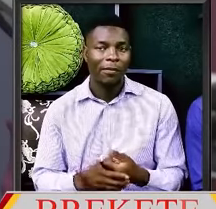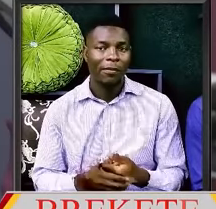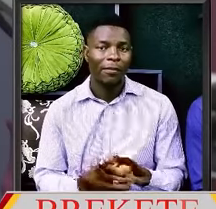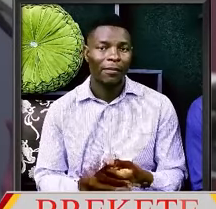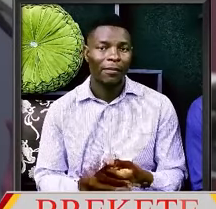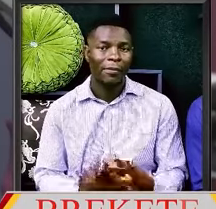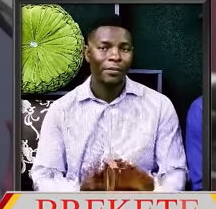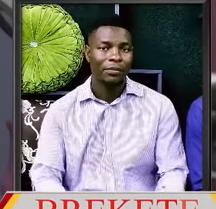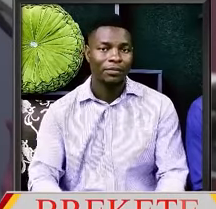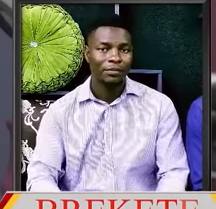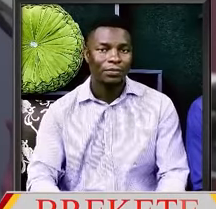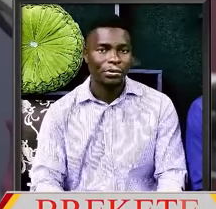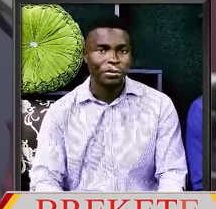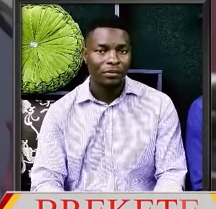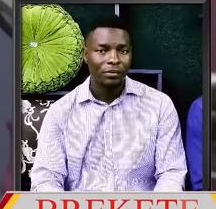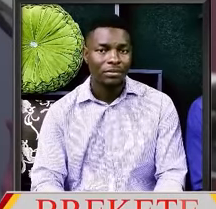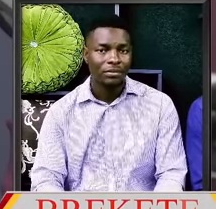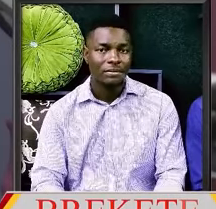Where they follow me,